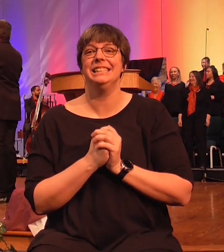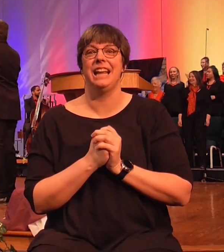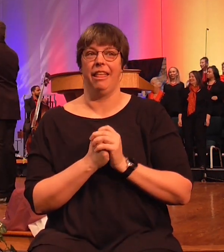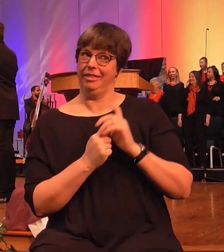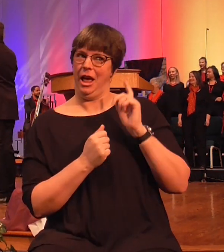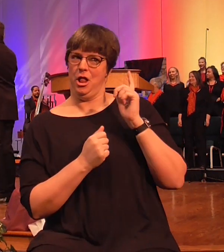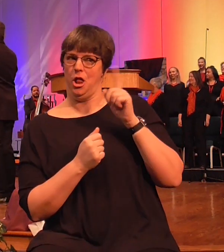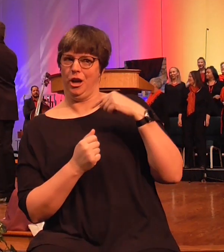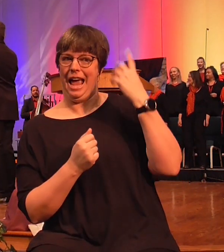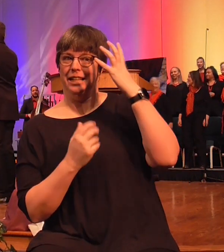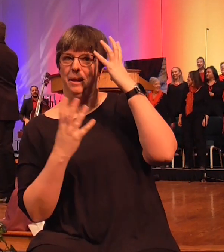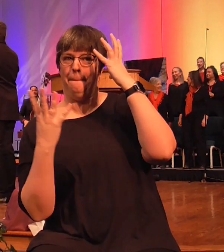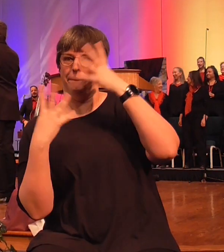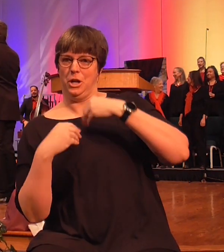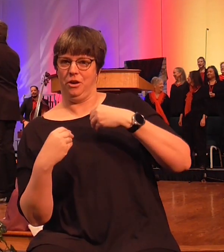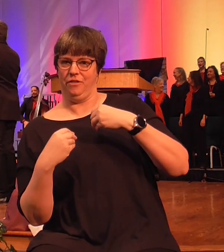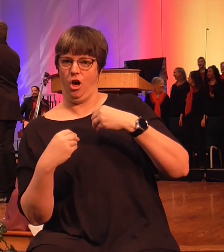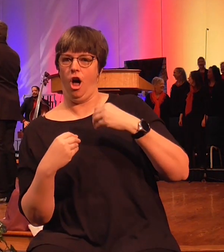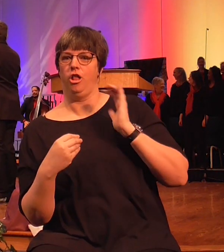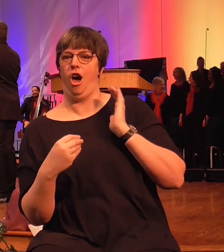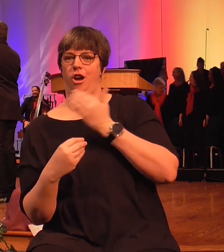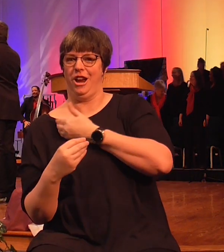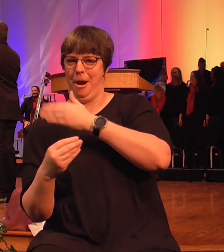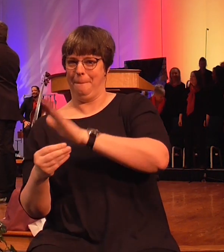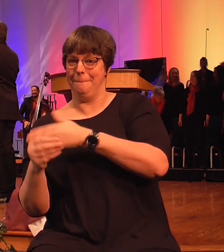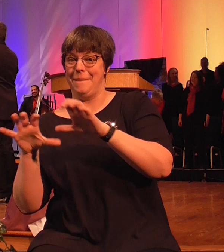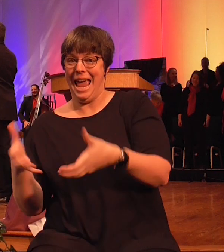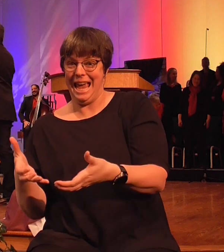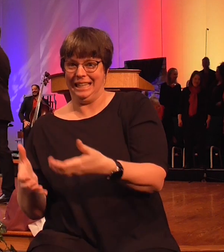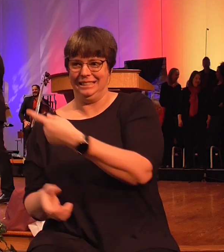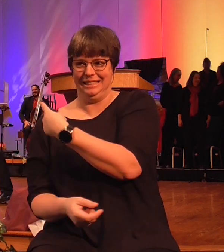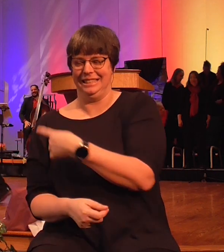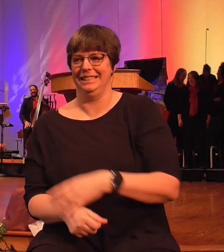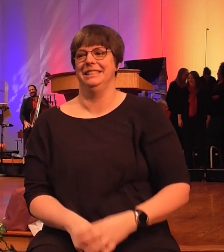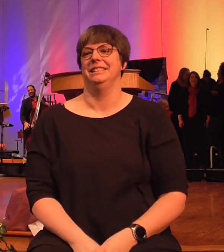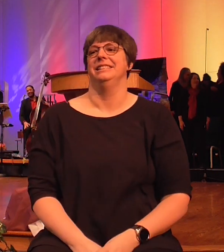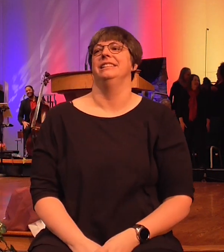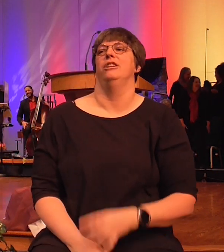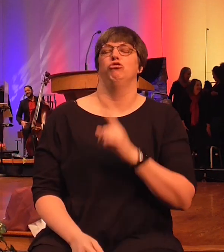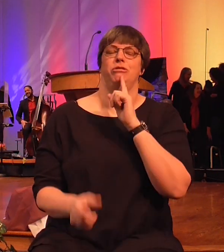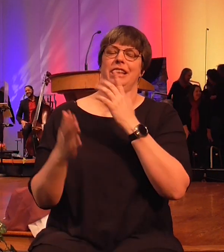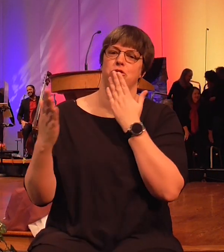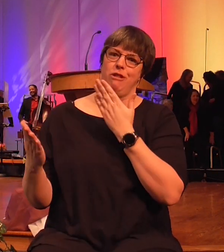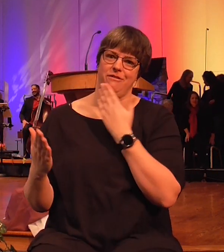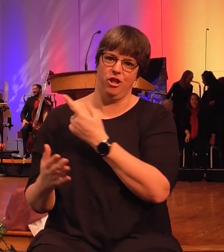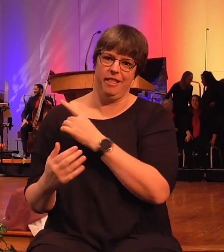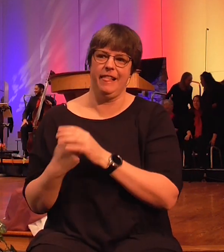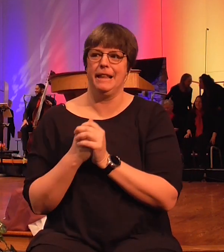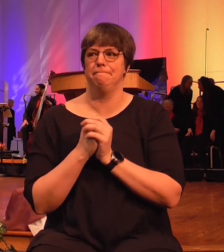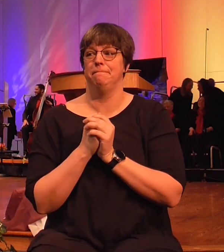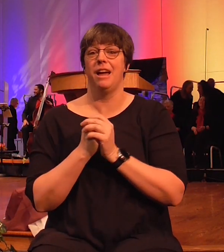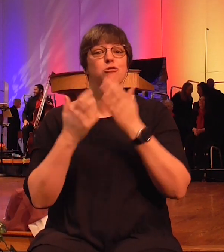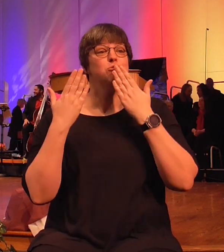looking almost as beautiful, our Mile High All-Stars band. So grateful for them.